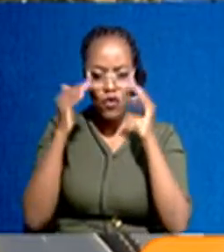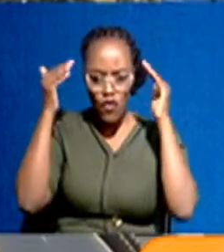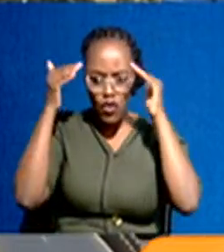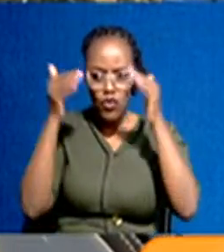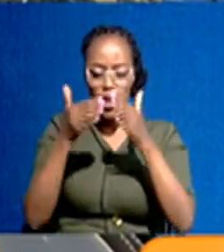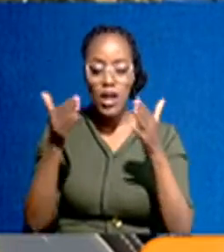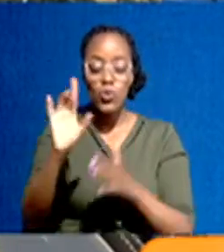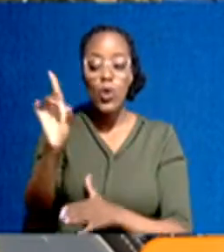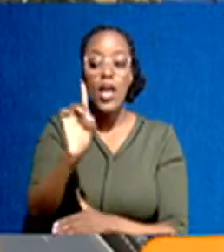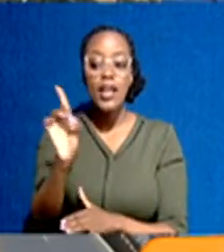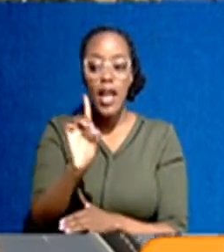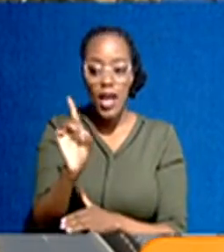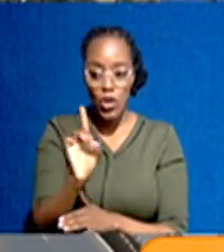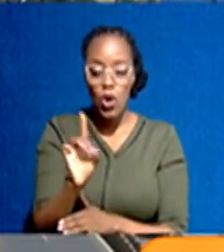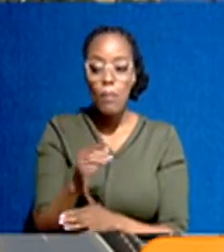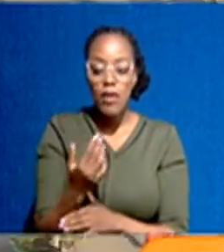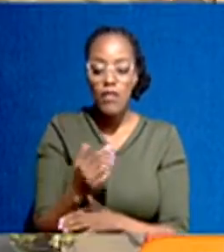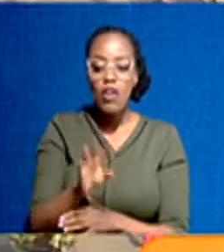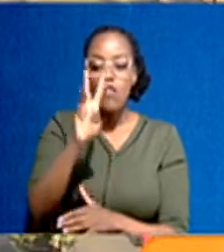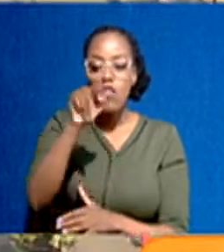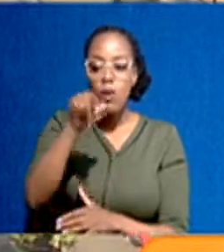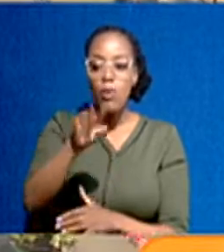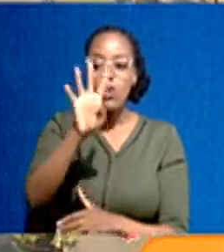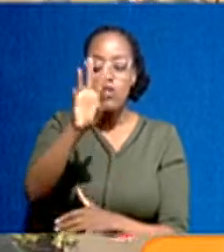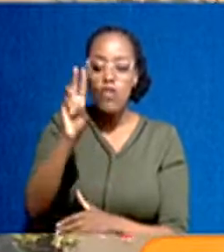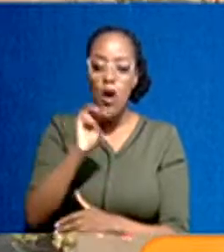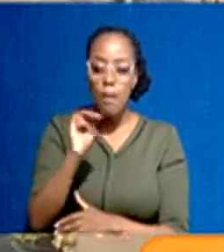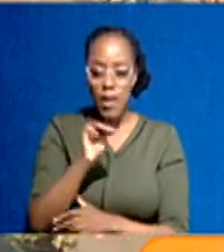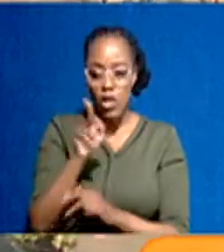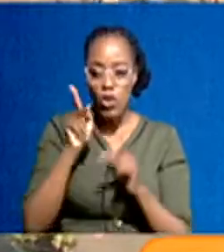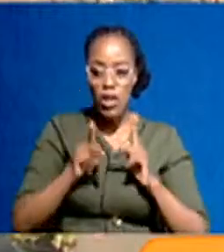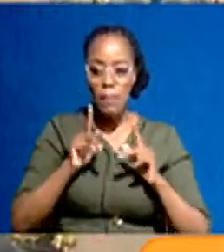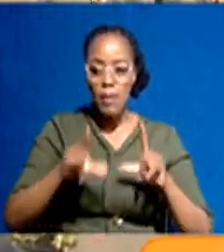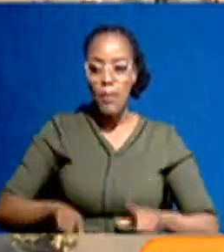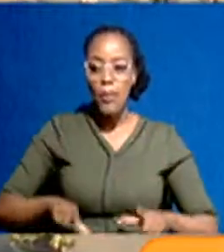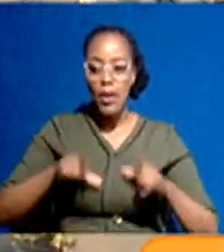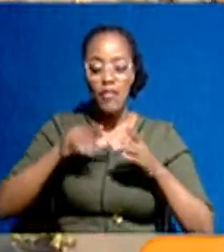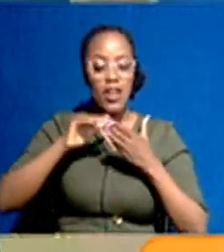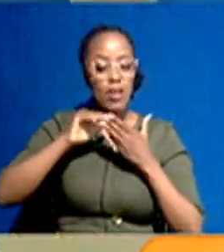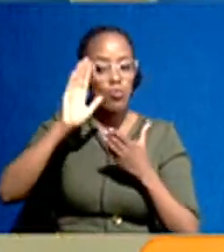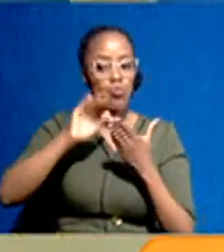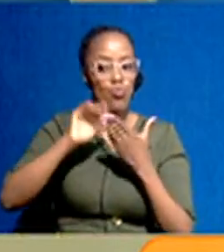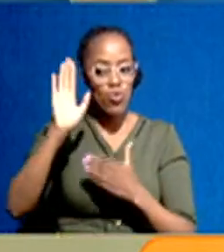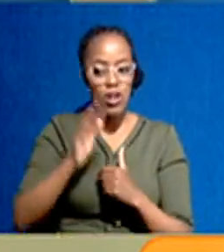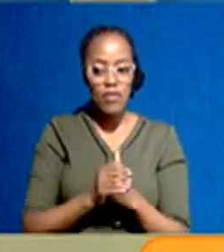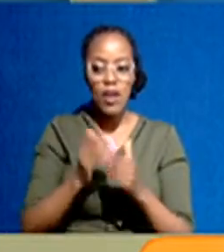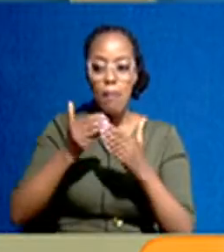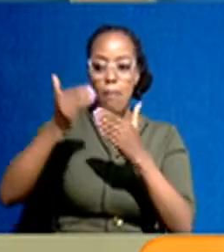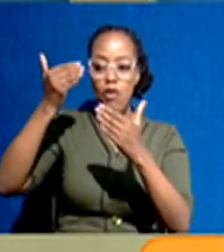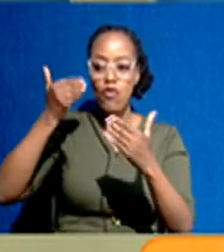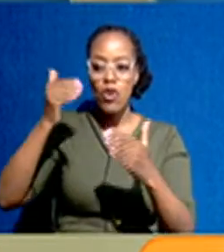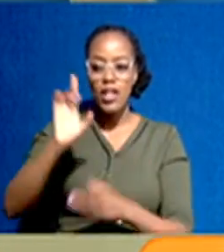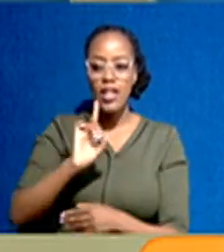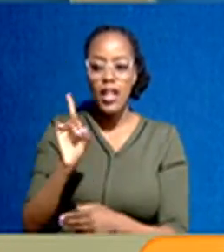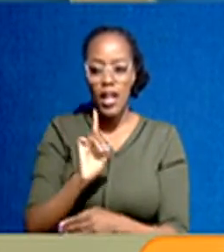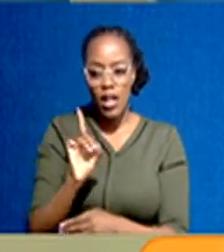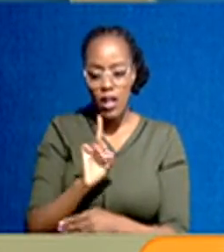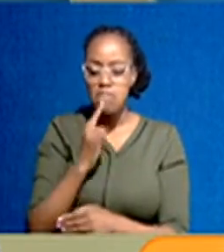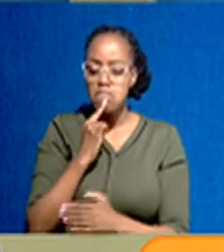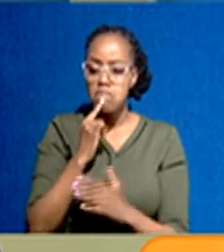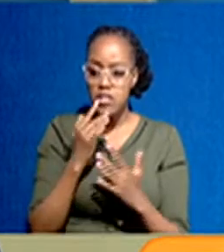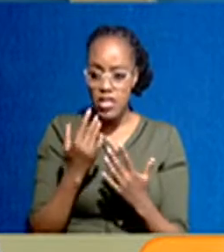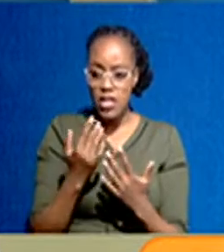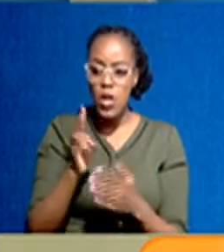on Nairobi, that is home to 4.4 million of us and counting. So previously in Nairobi, I'd say that